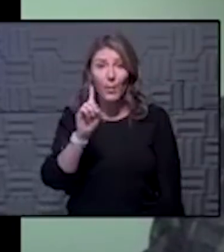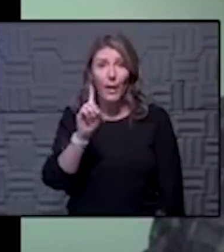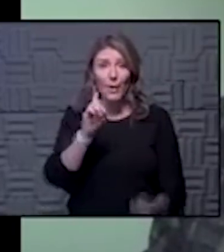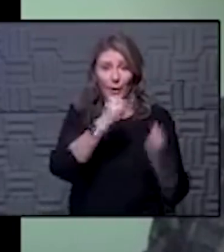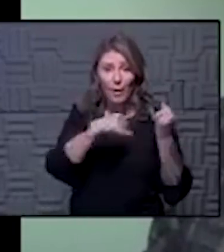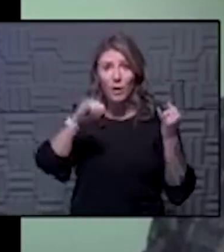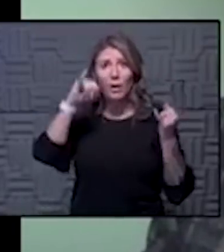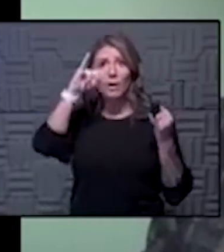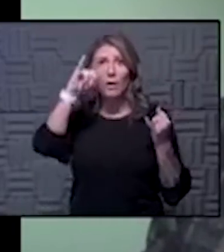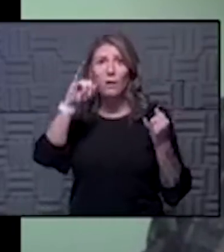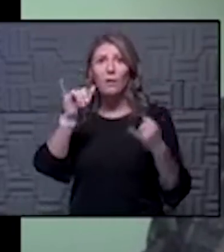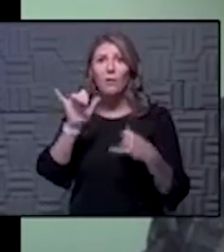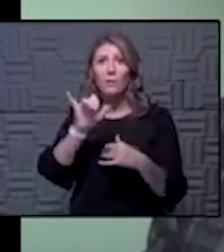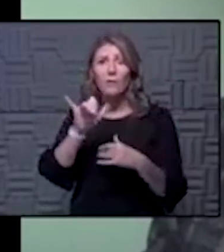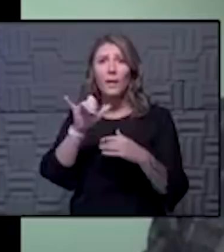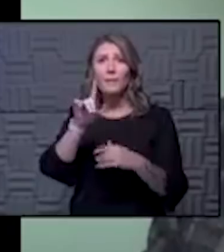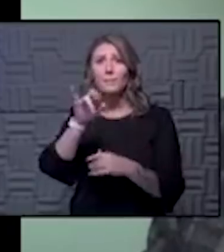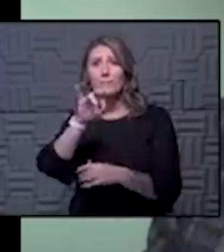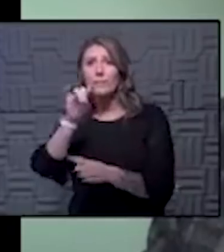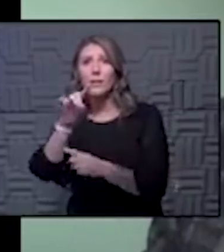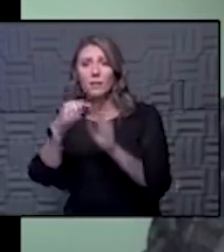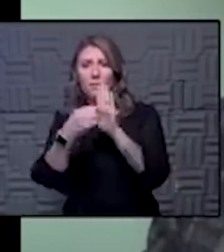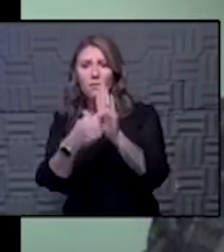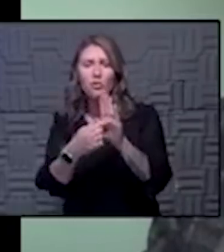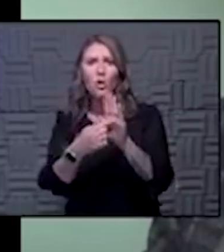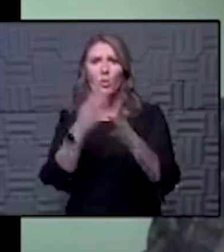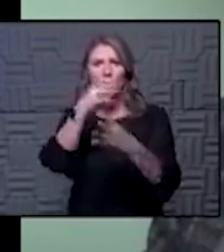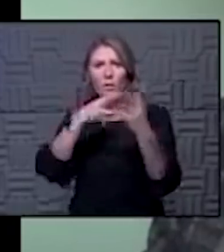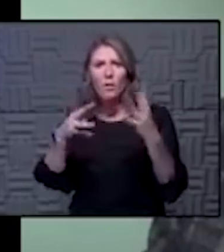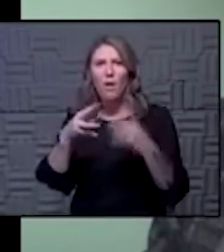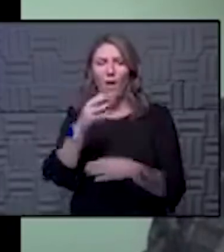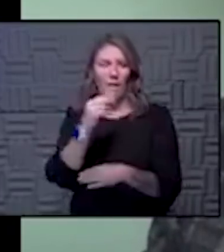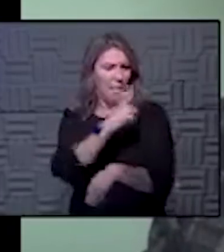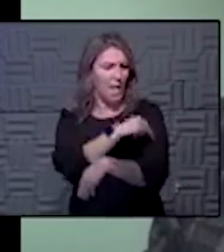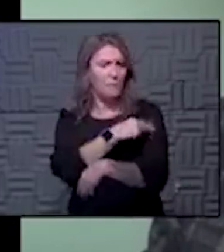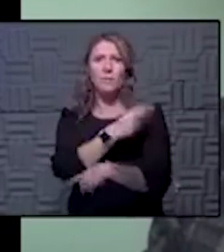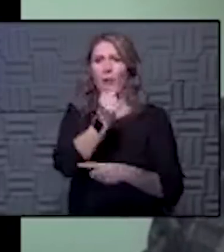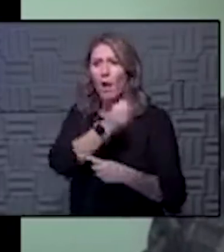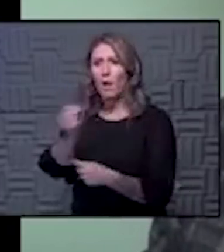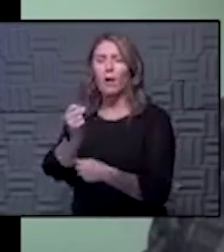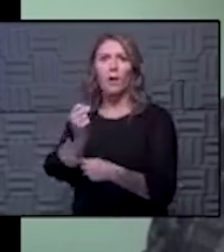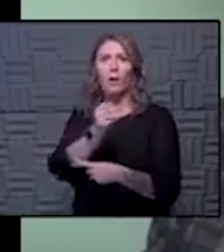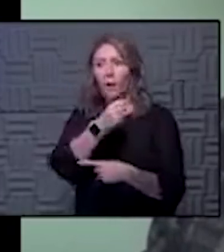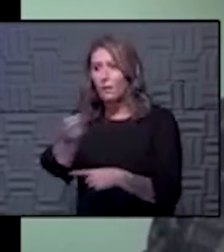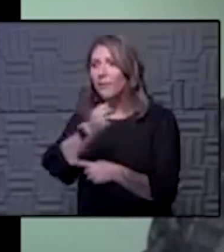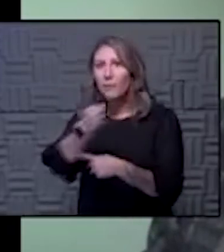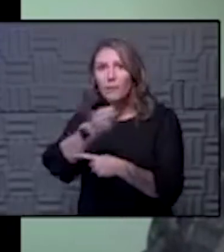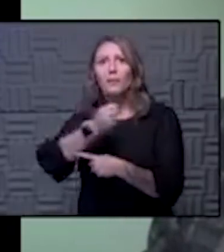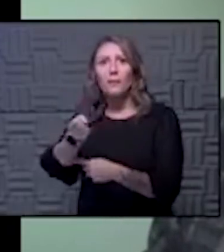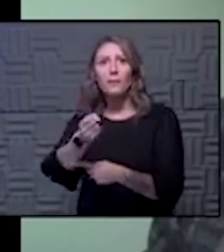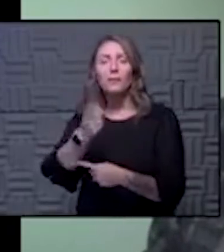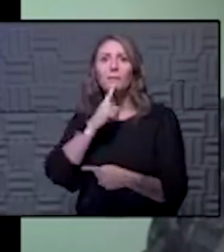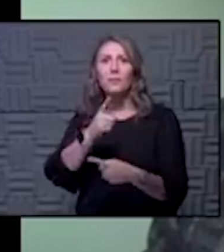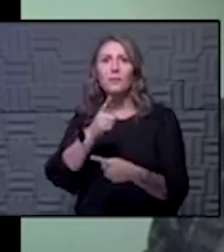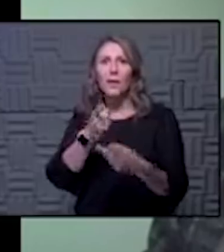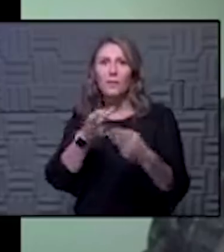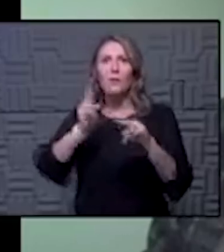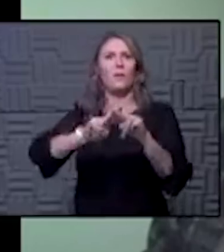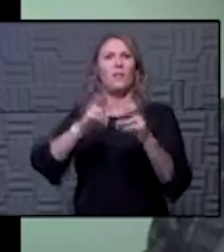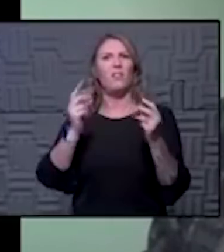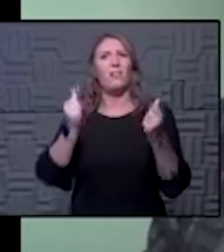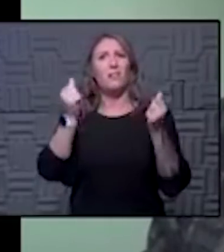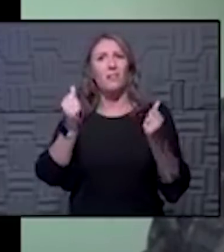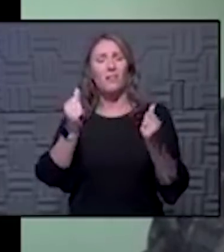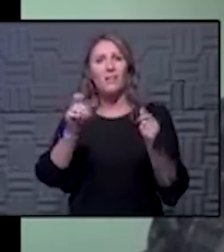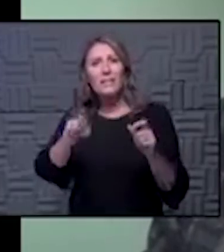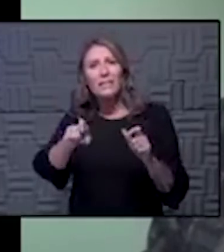curves that David presented and where the hospitalization numbers are and the rapid increase, I think we have to get real serious about this. And